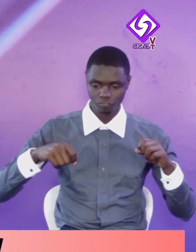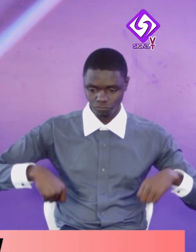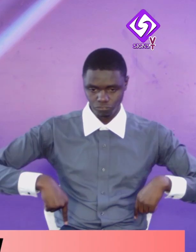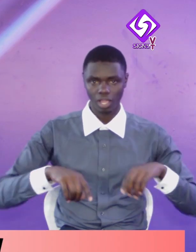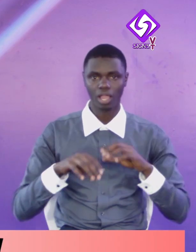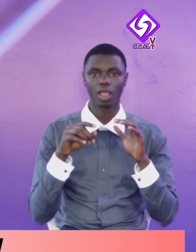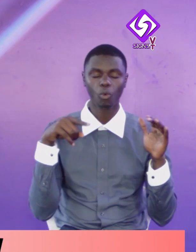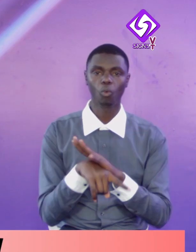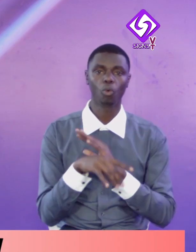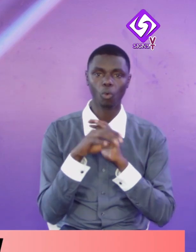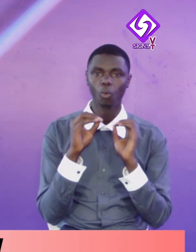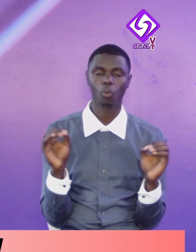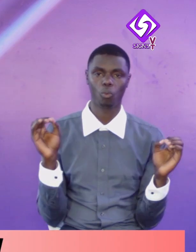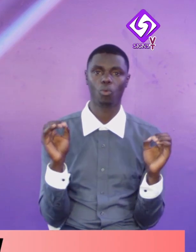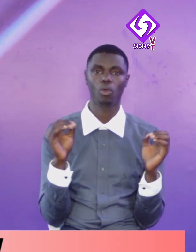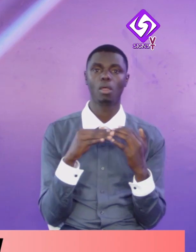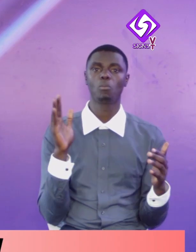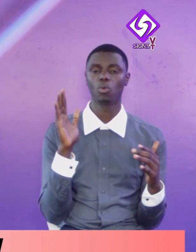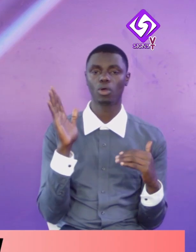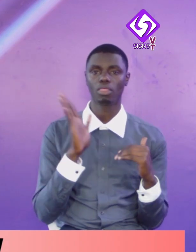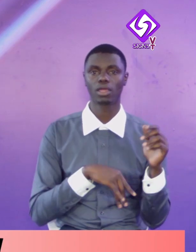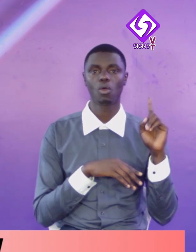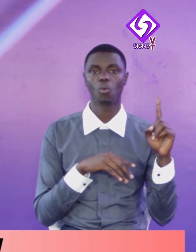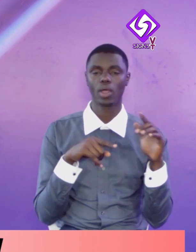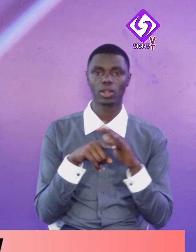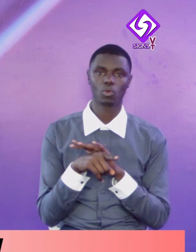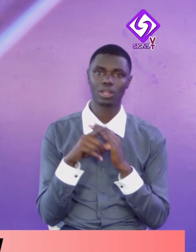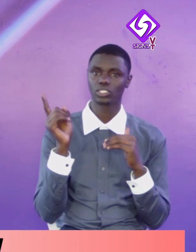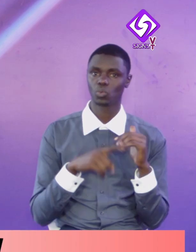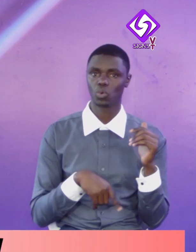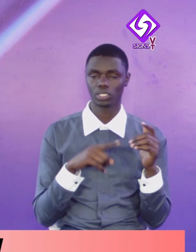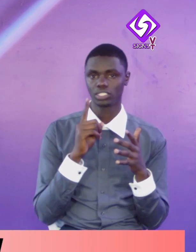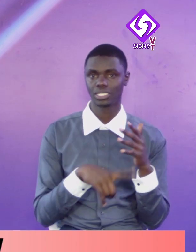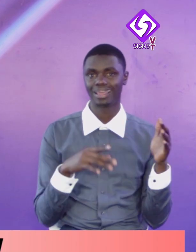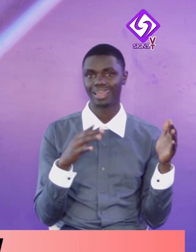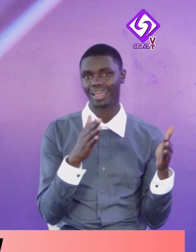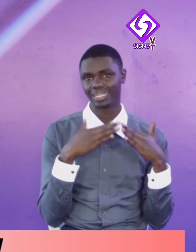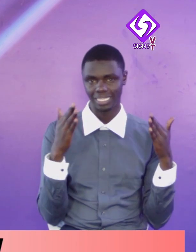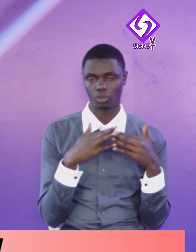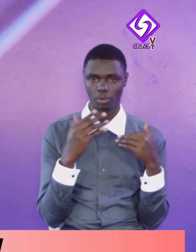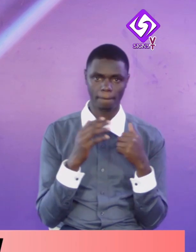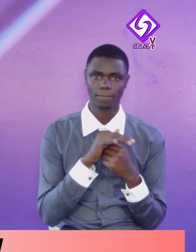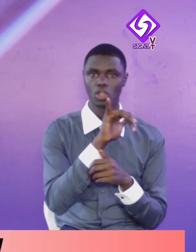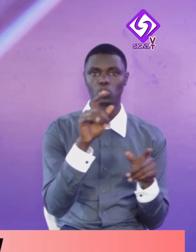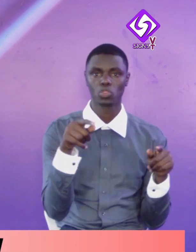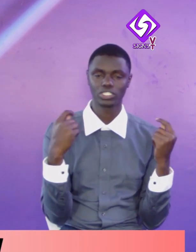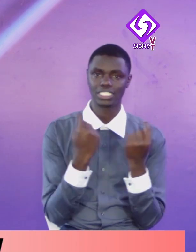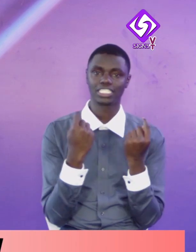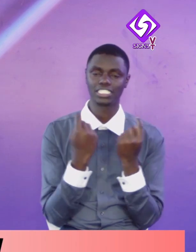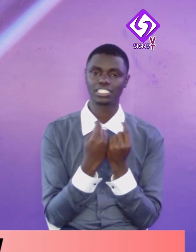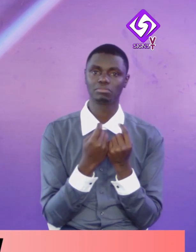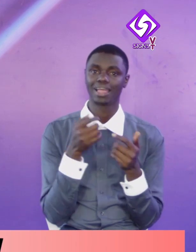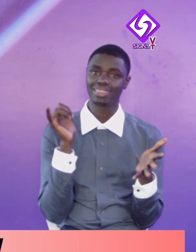goal, more than 1 goal in a game, is what? So those are the teams that looks like